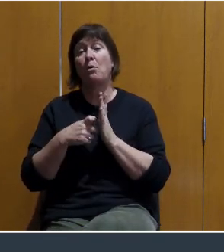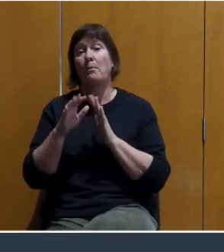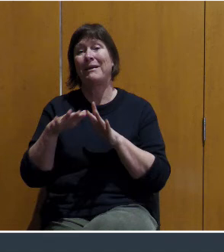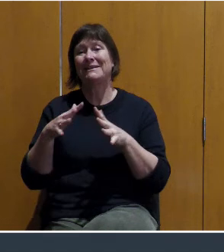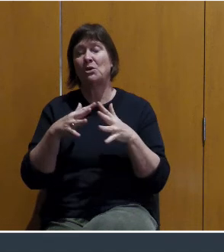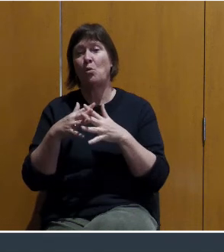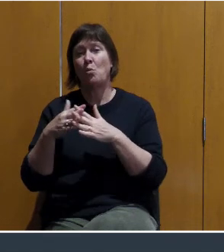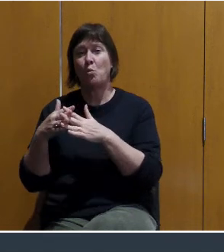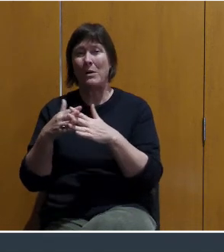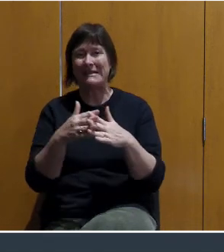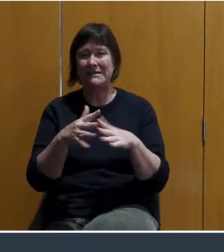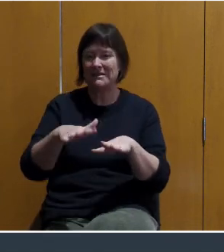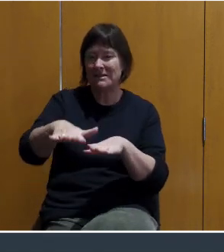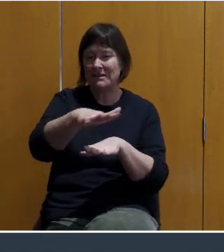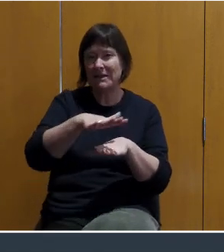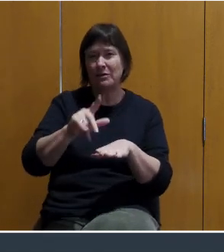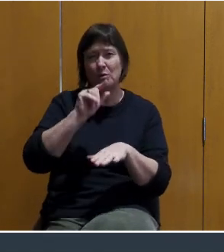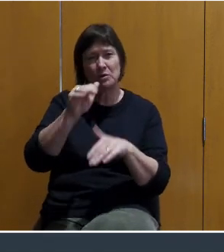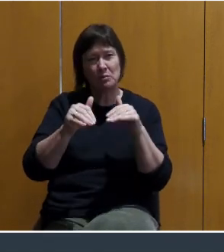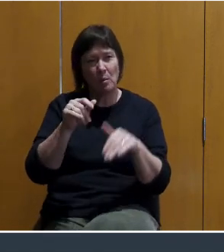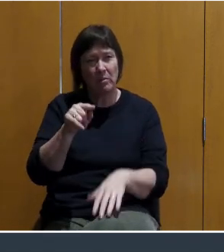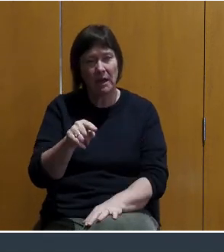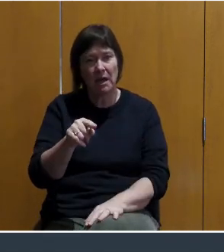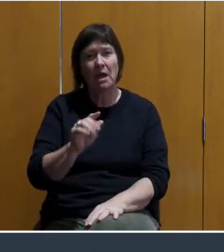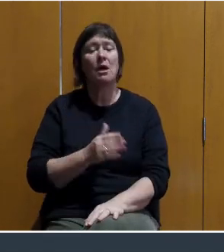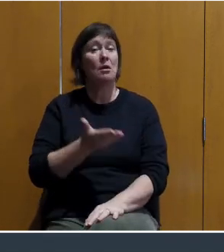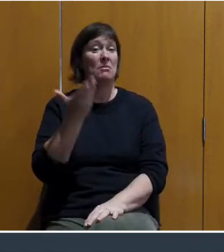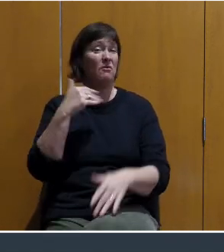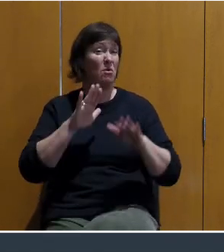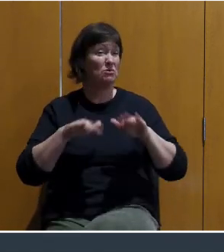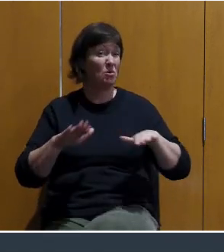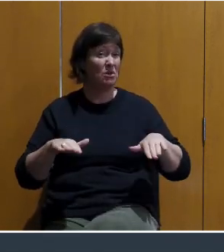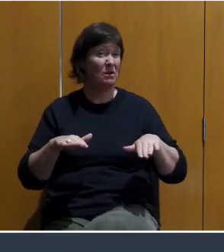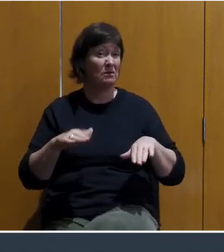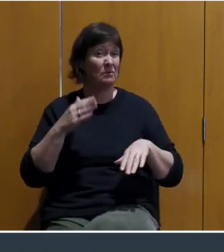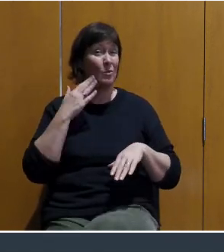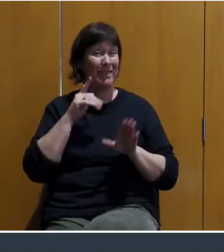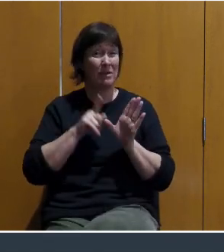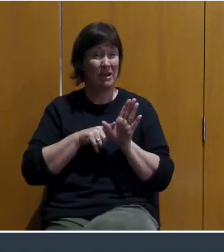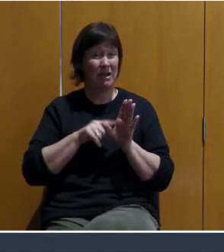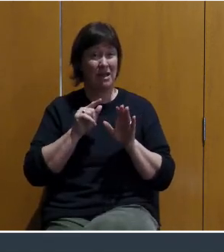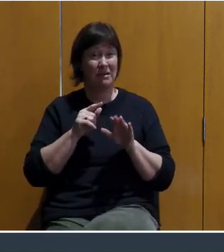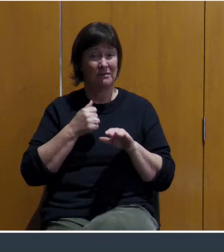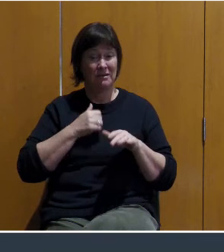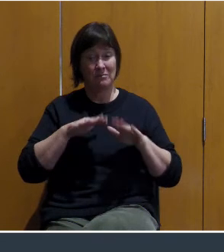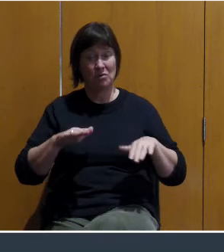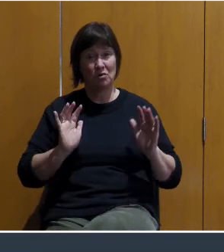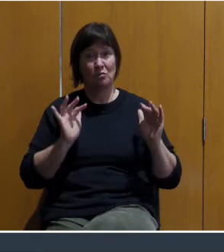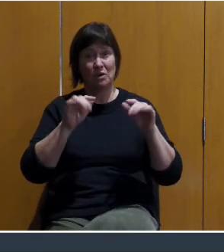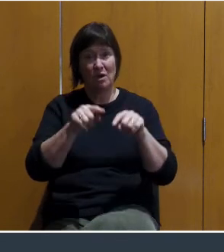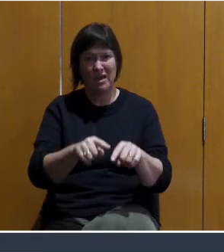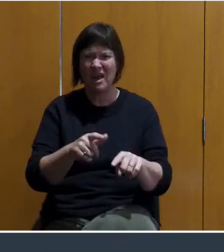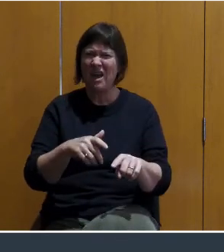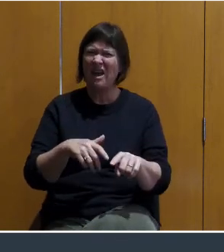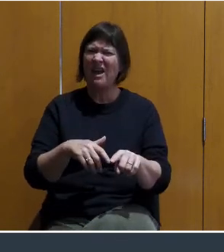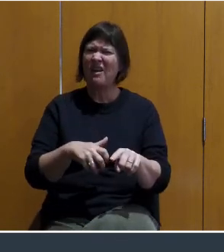that's a swimming spot by the port there. I used to take my kids down there swimming a lot when they were younger, and it was really frustrating when people brought their dogs